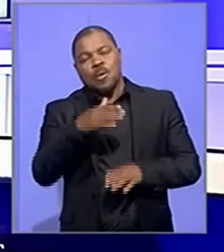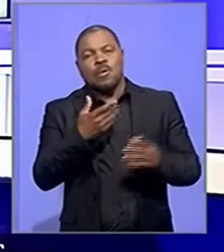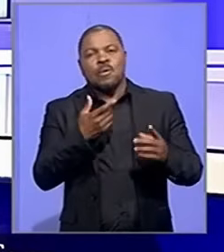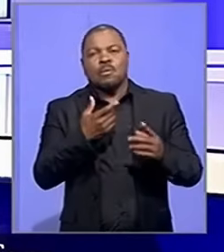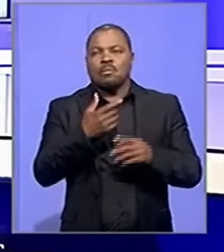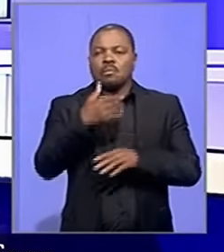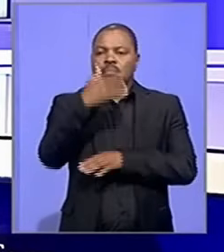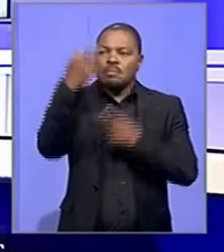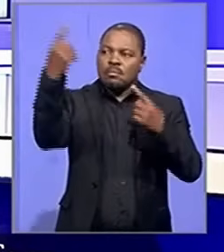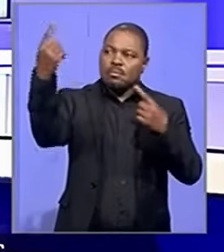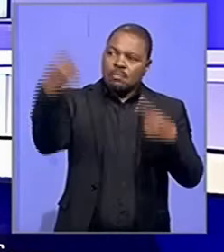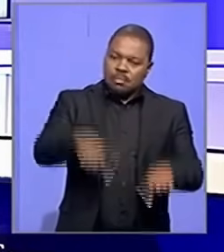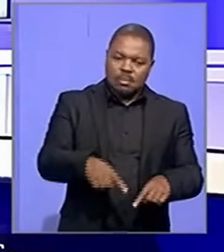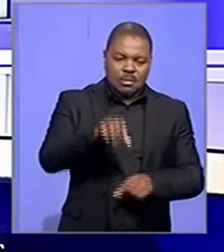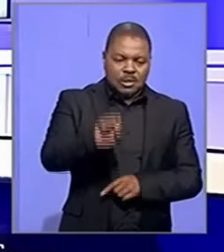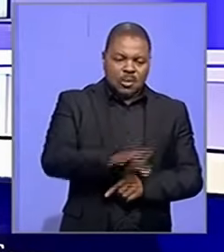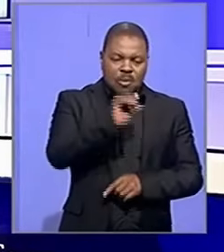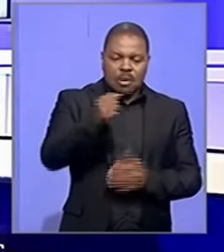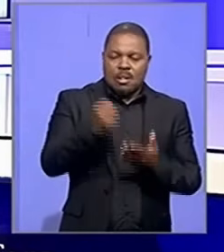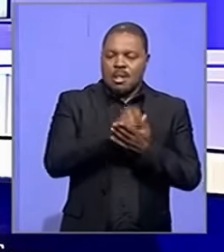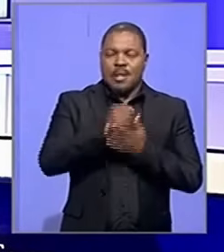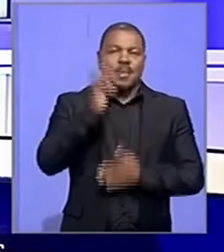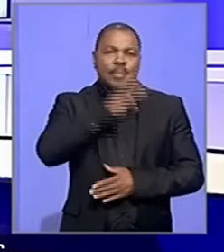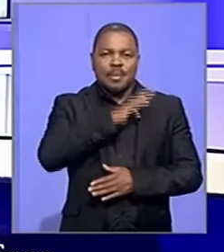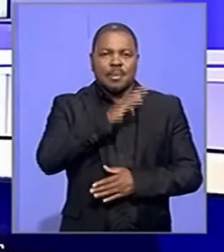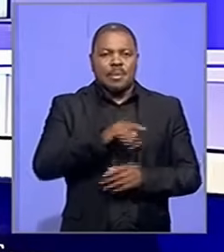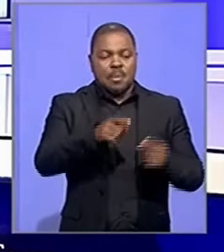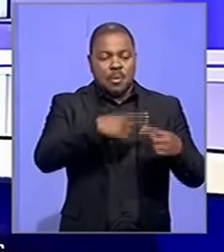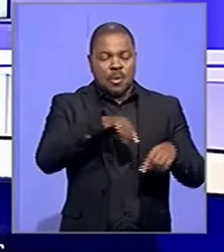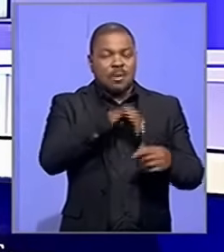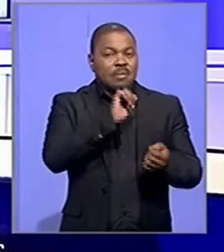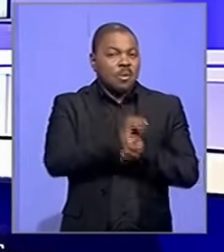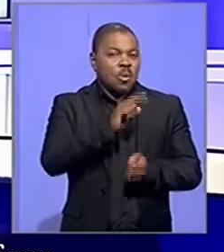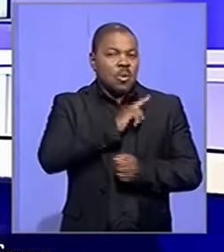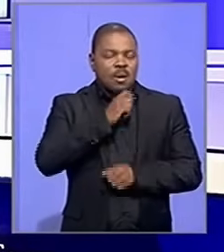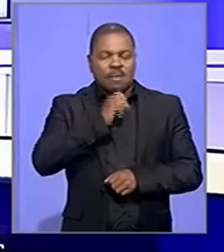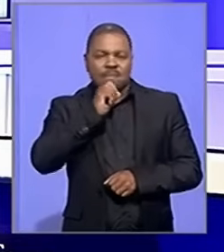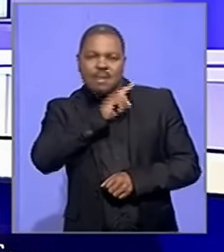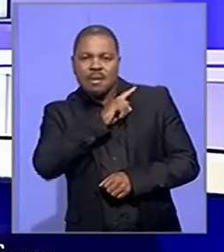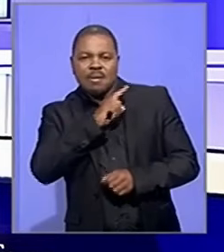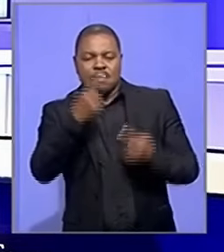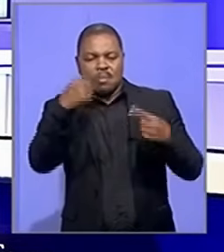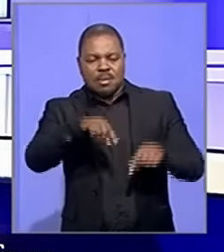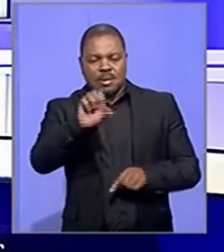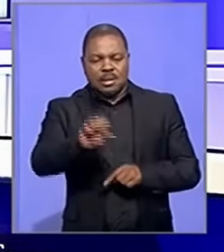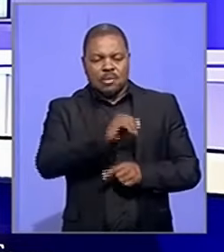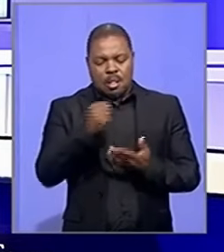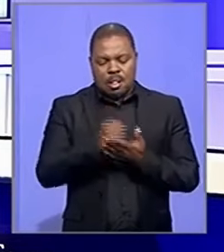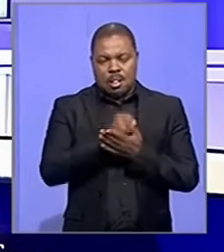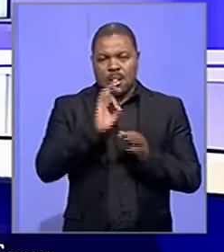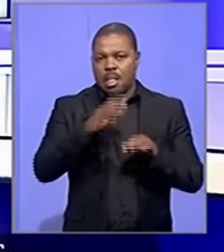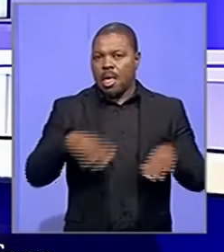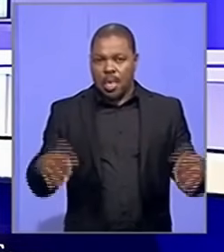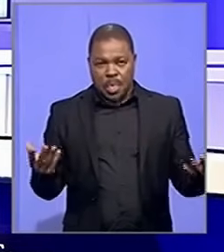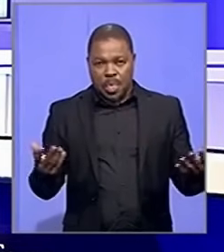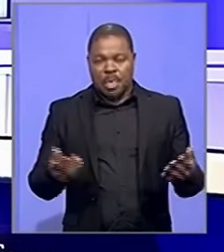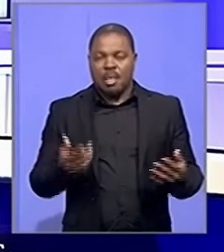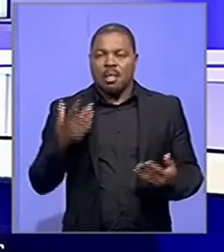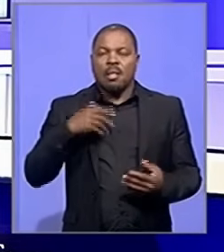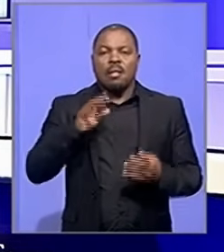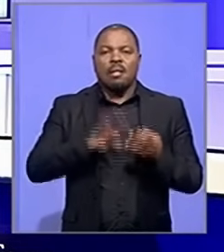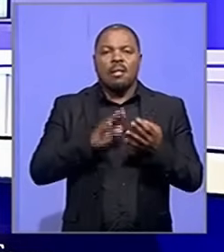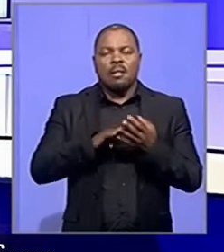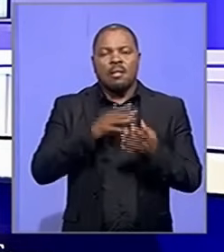sena mangwalo a maleba go ba ka mo nageng. Gomme bona ba lebagane le melato ya bofora go ba ka nageng ntle le mangwalo a maleba le go tshela molao